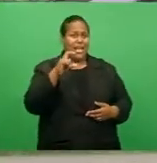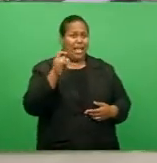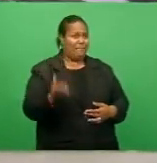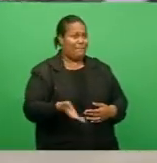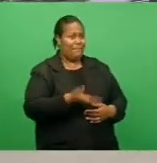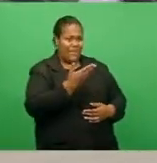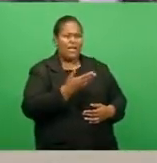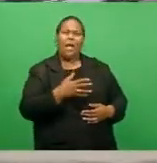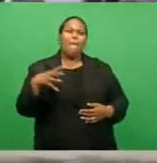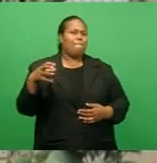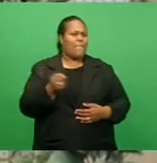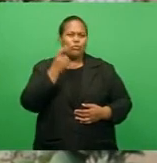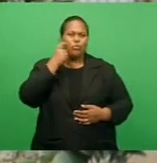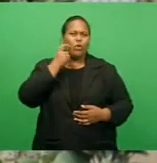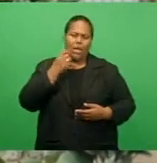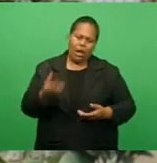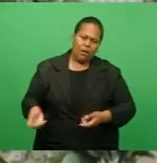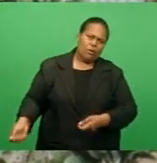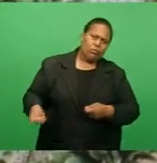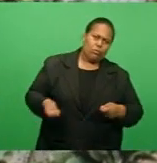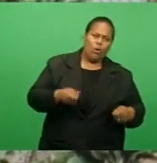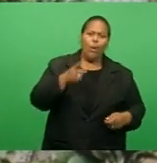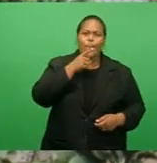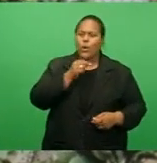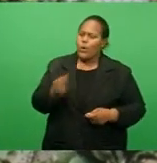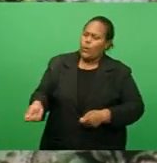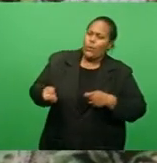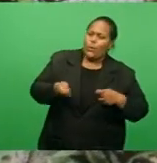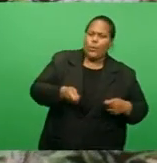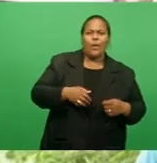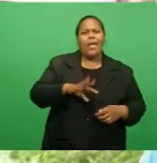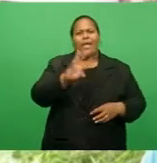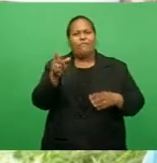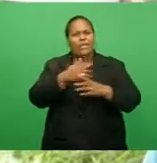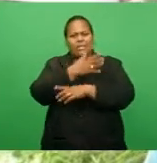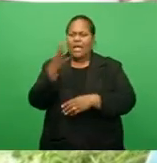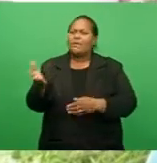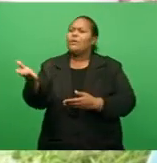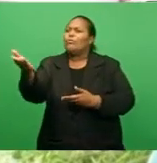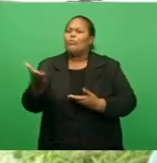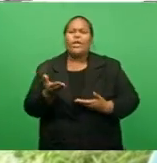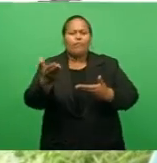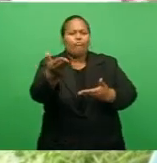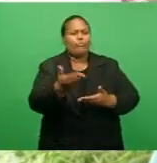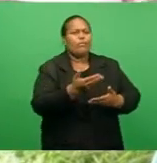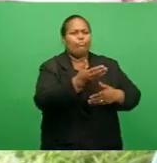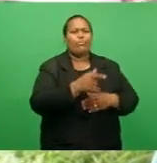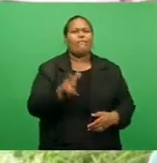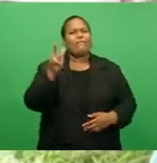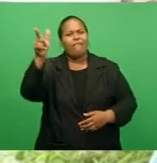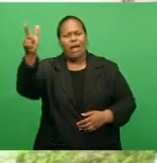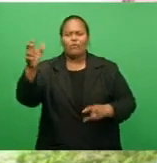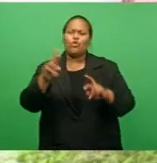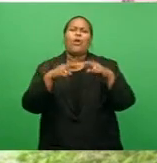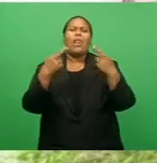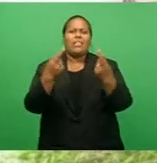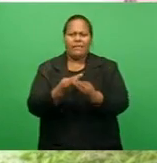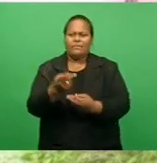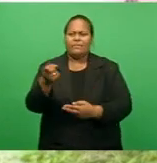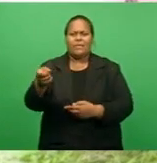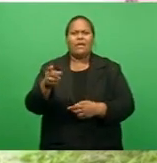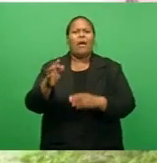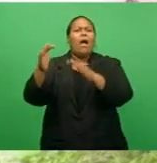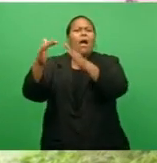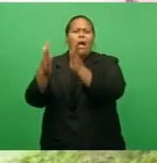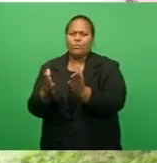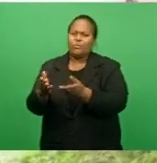water from relatives and friends in other parts of Suva every day. We went to our relatives